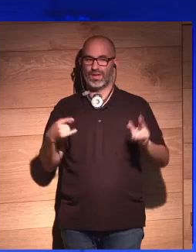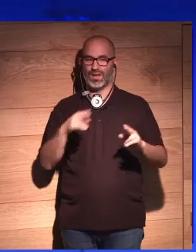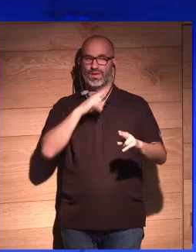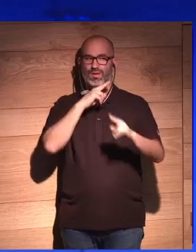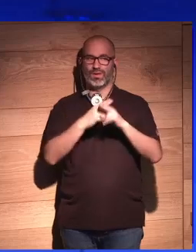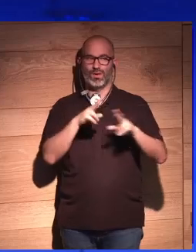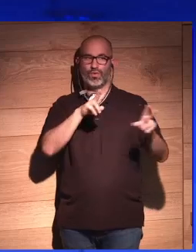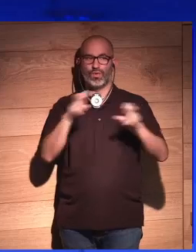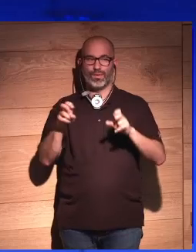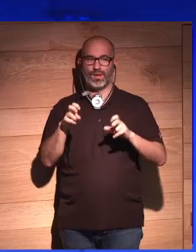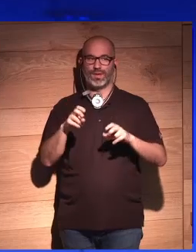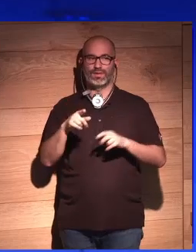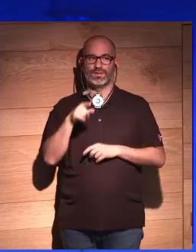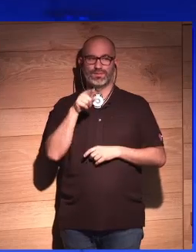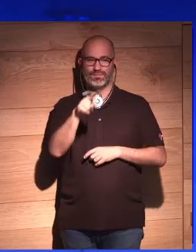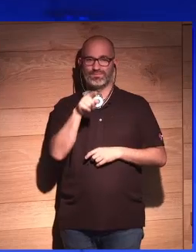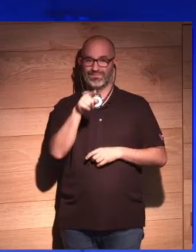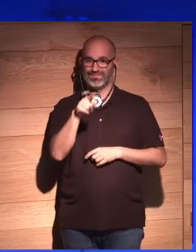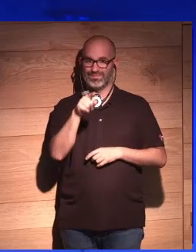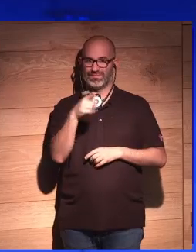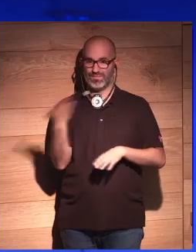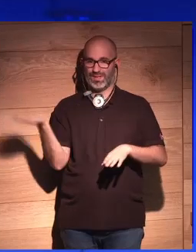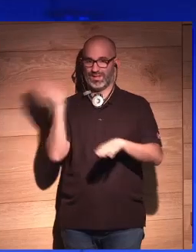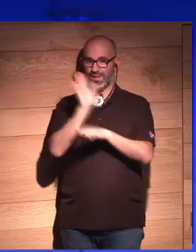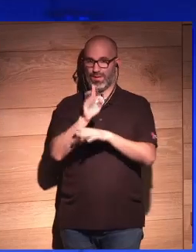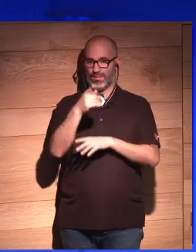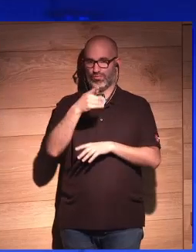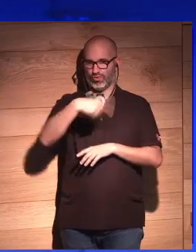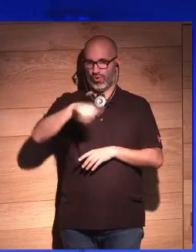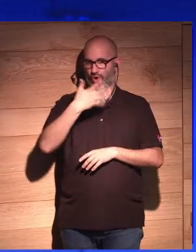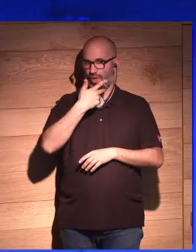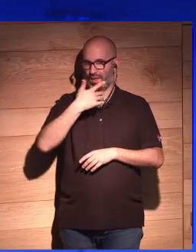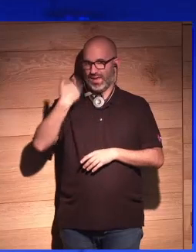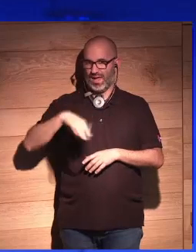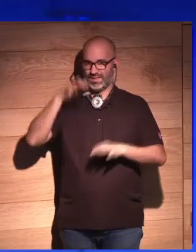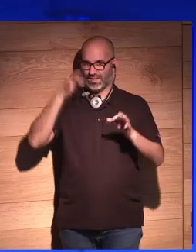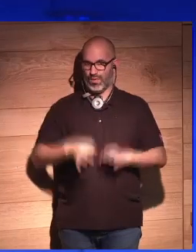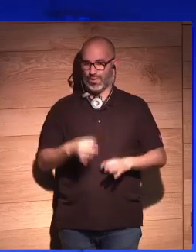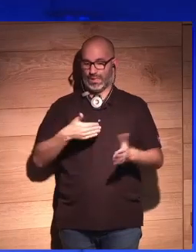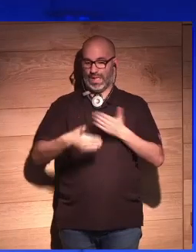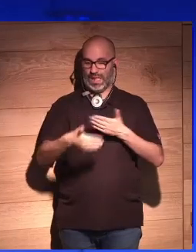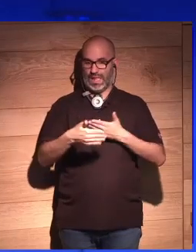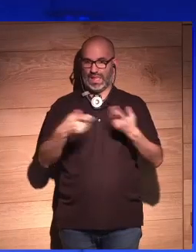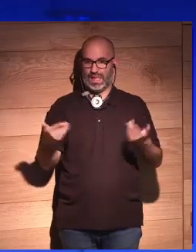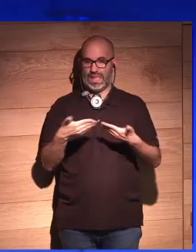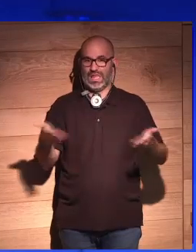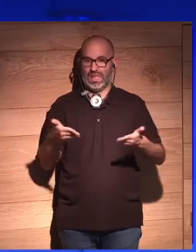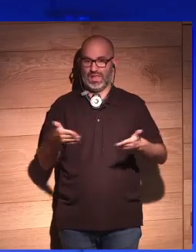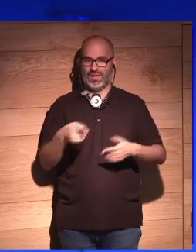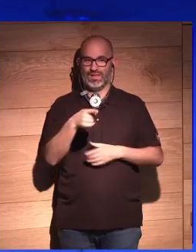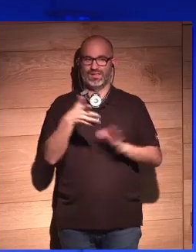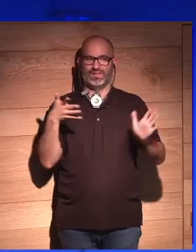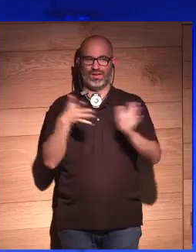Magic Leap, and you've been hearing about it, and you're waiting for it to come out. This is a $4 billion startup that took 4 years